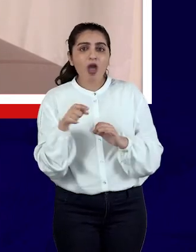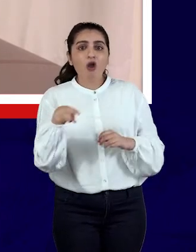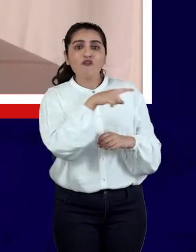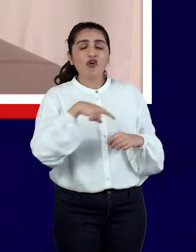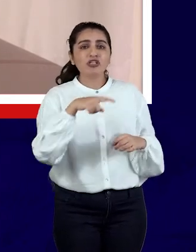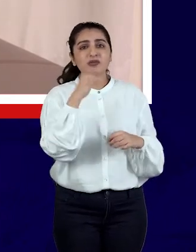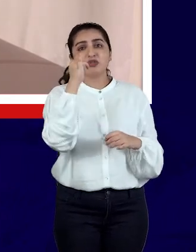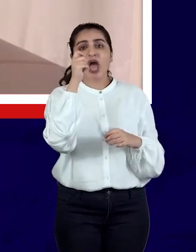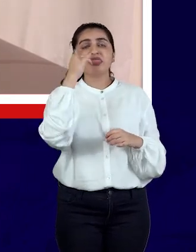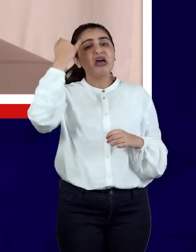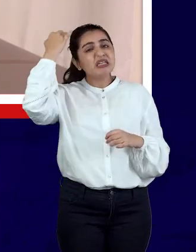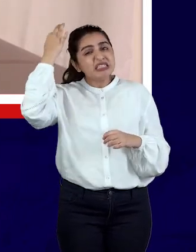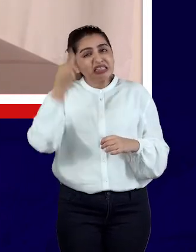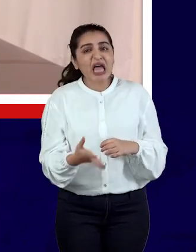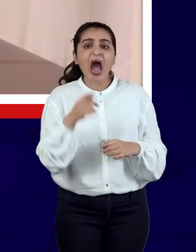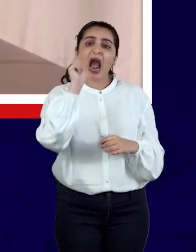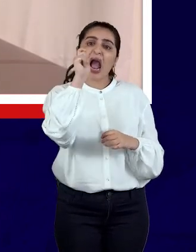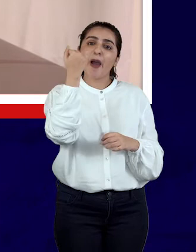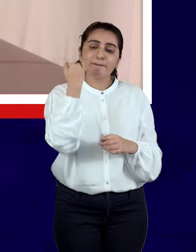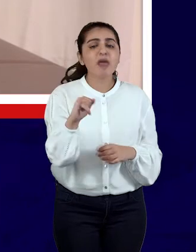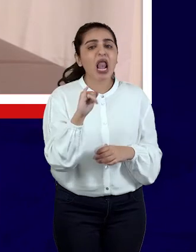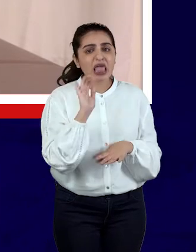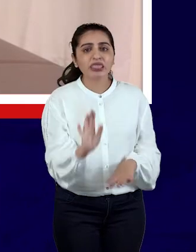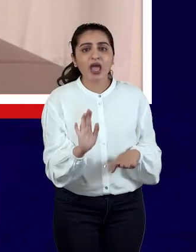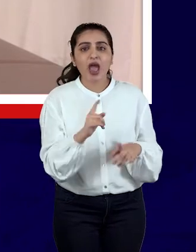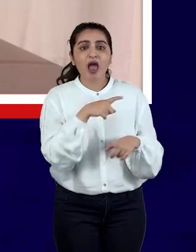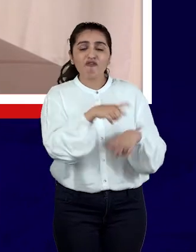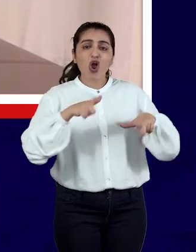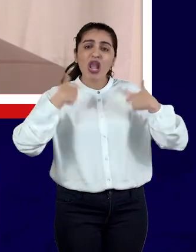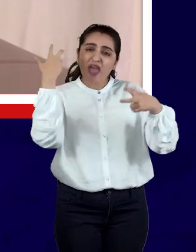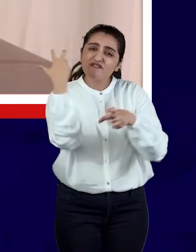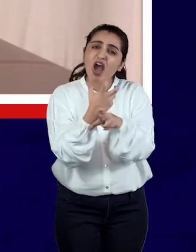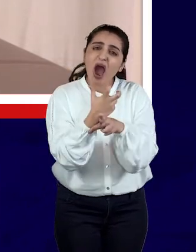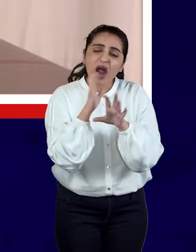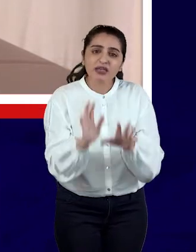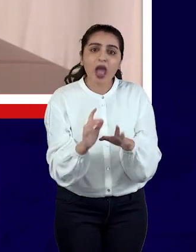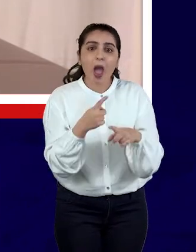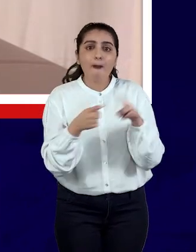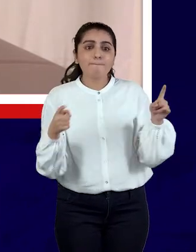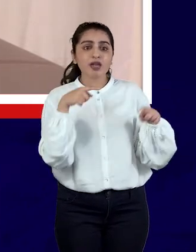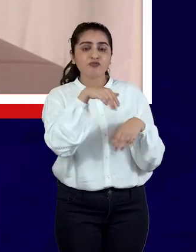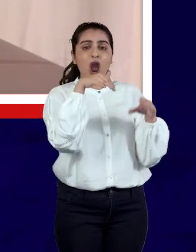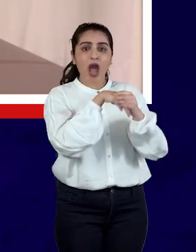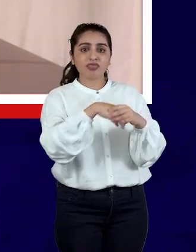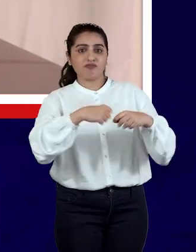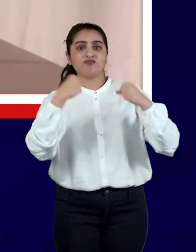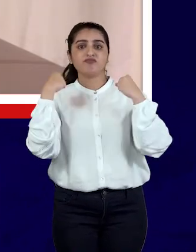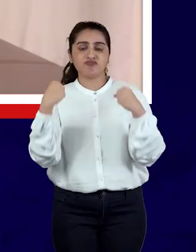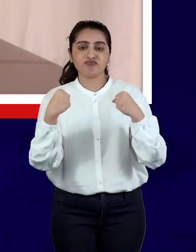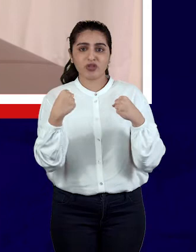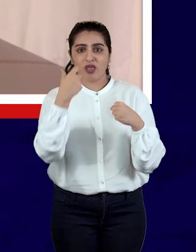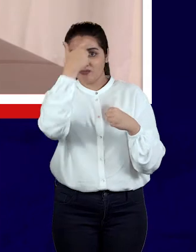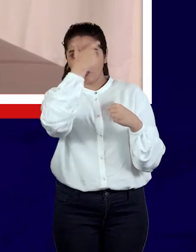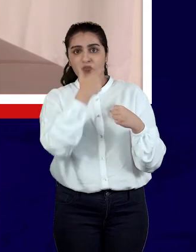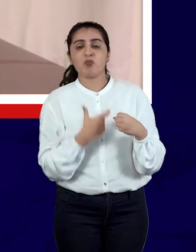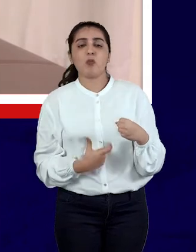how awful their crime had been, how hard their lives had been, what a strong facade they